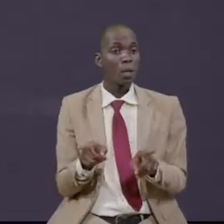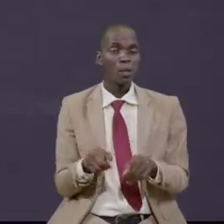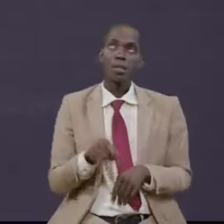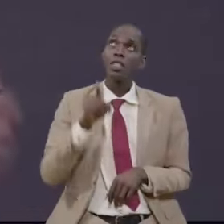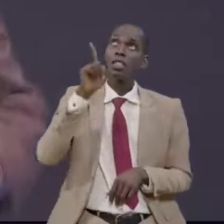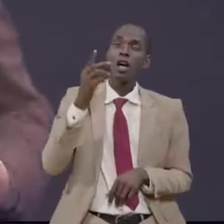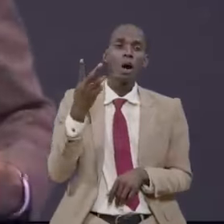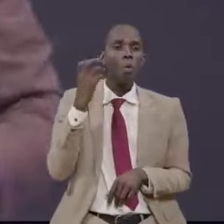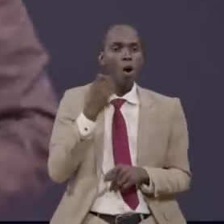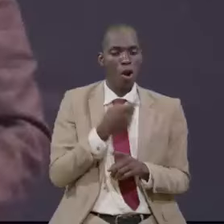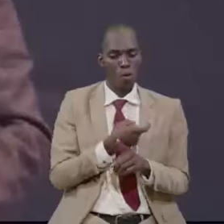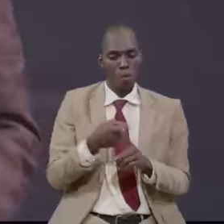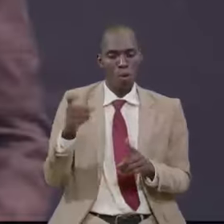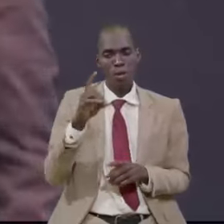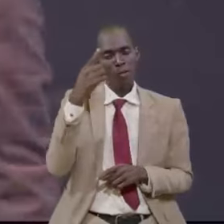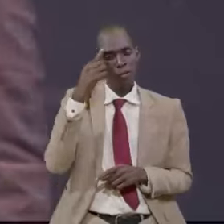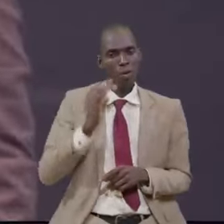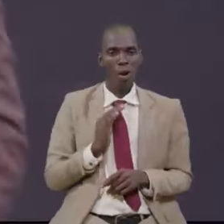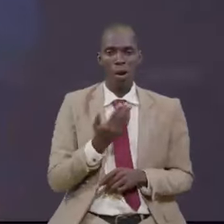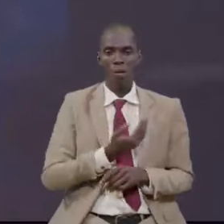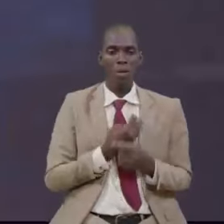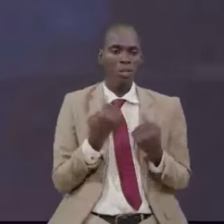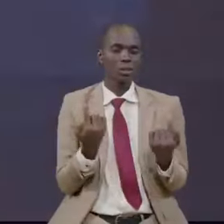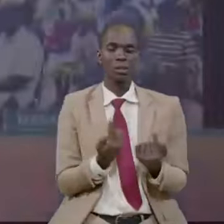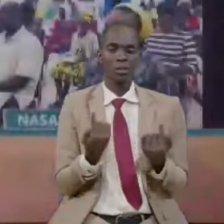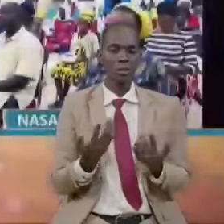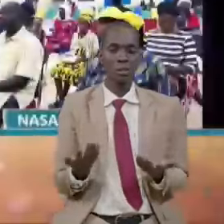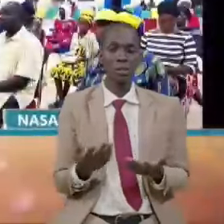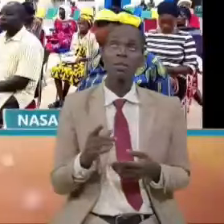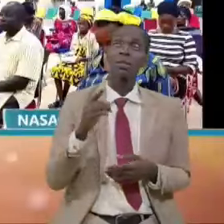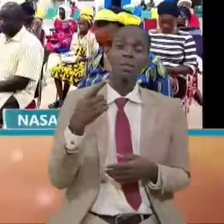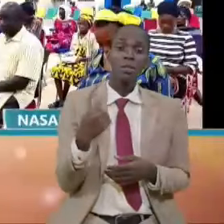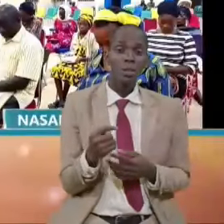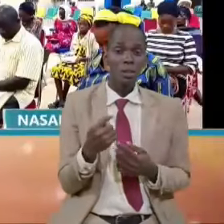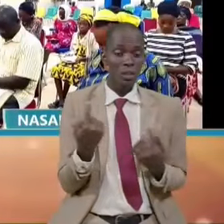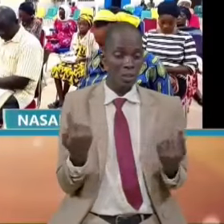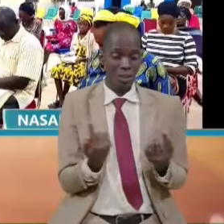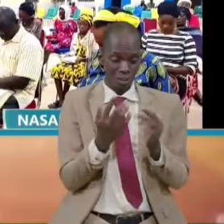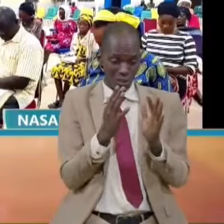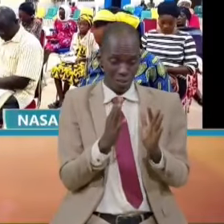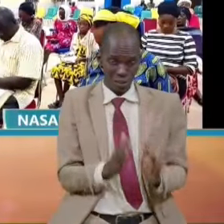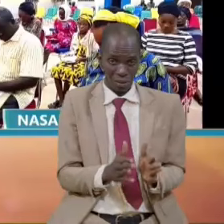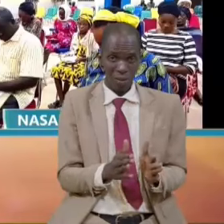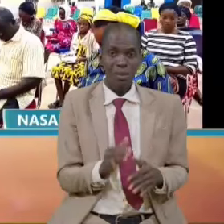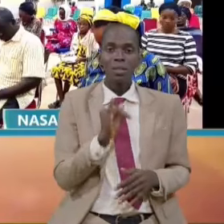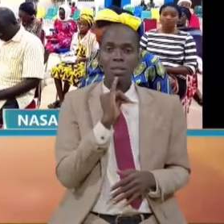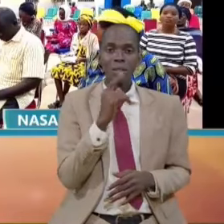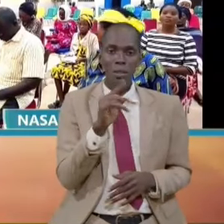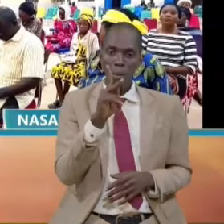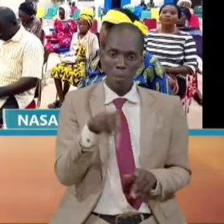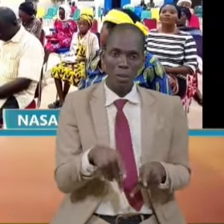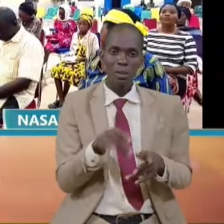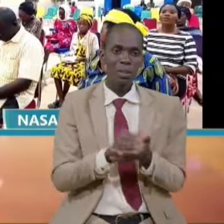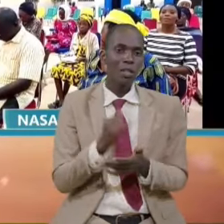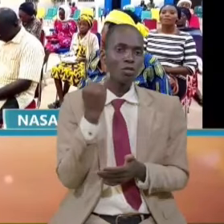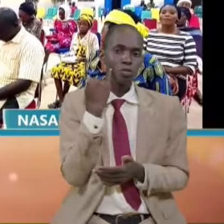our transgression. The transgressor is the one that should be wounded. The